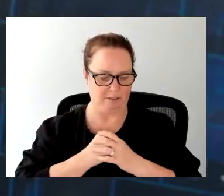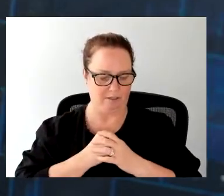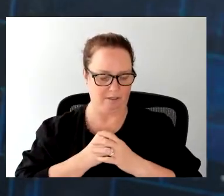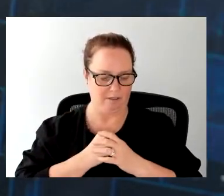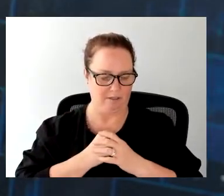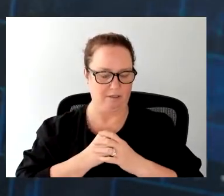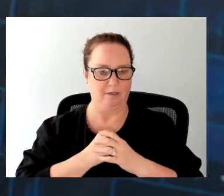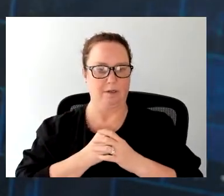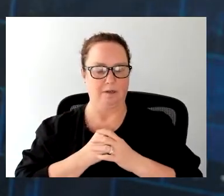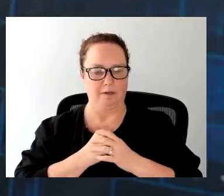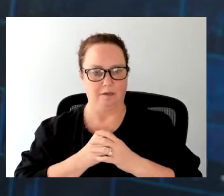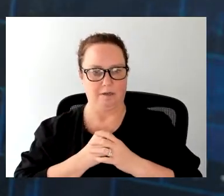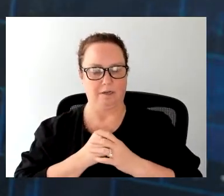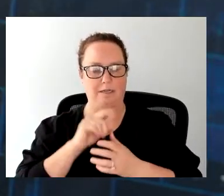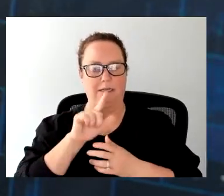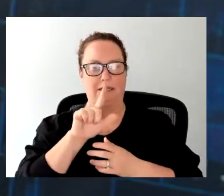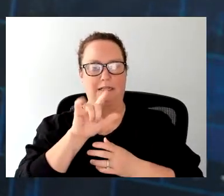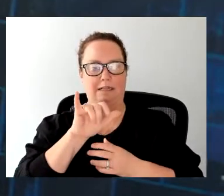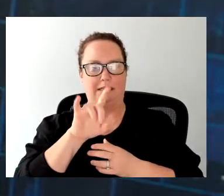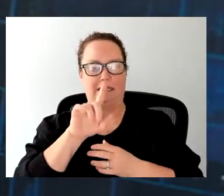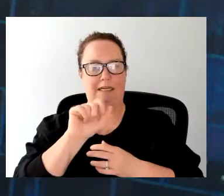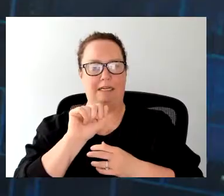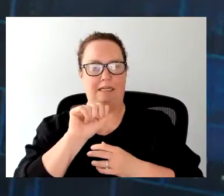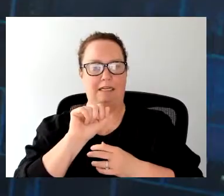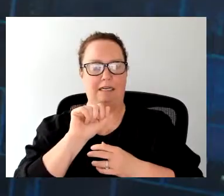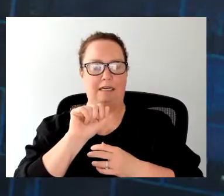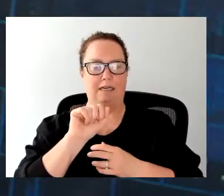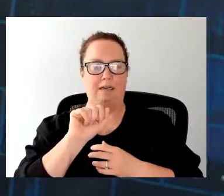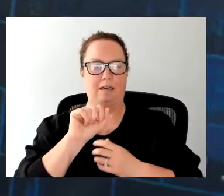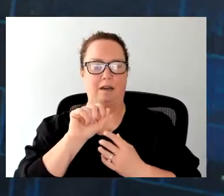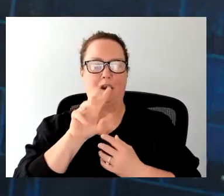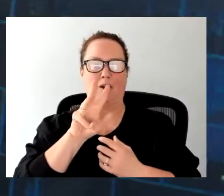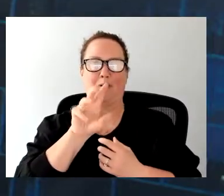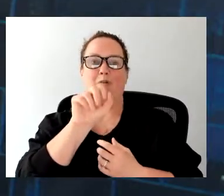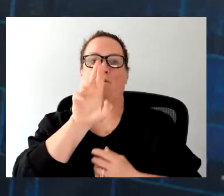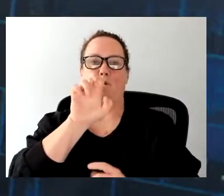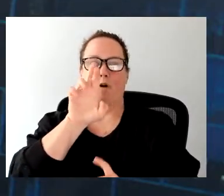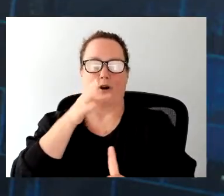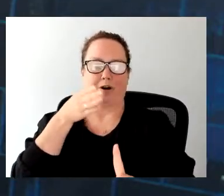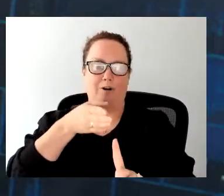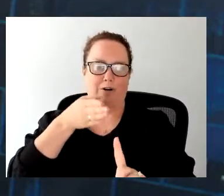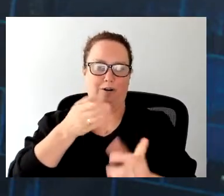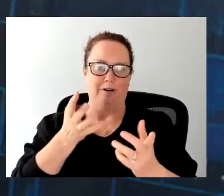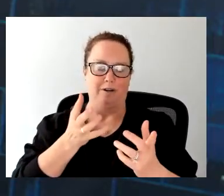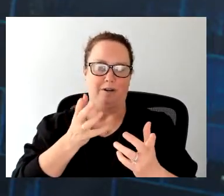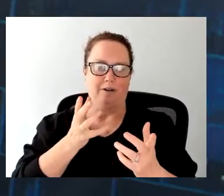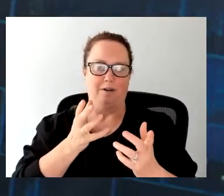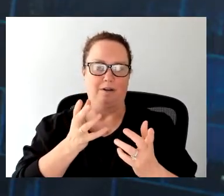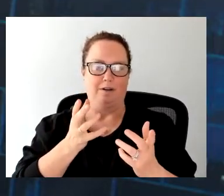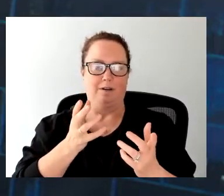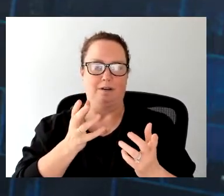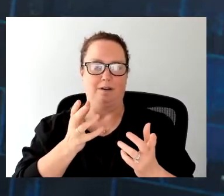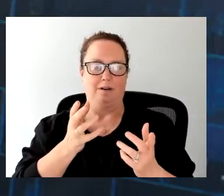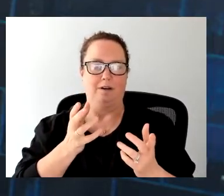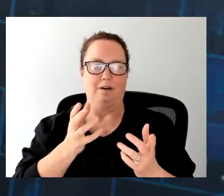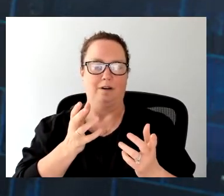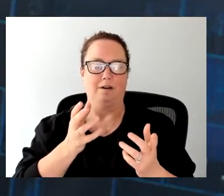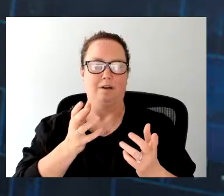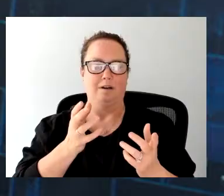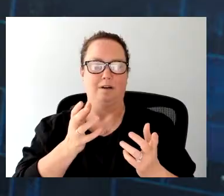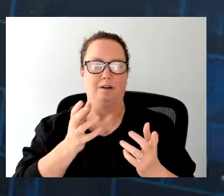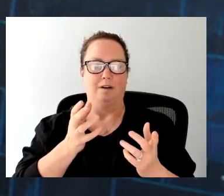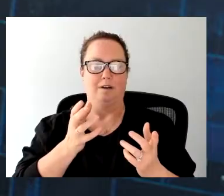to see Linda, a warrior, share her experiences here at the health system and her hope for the